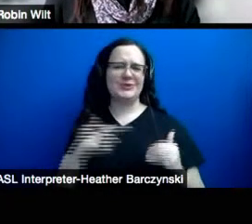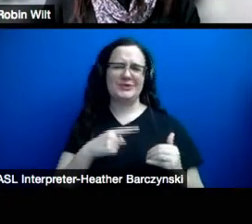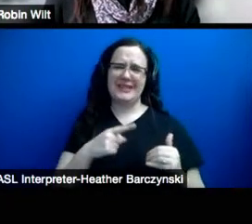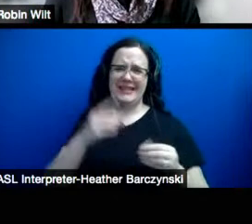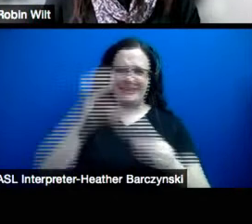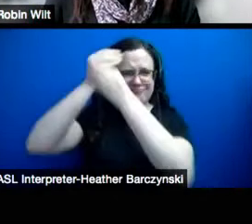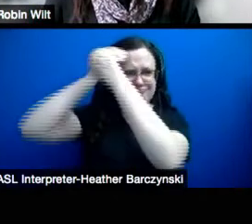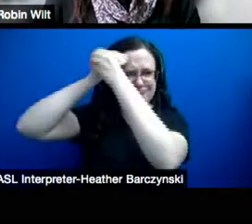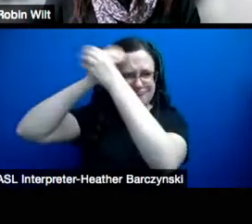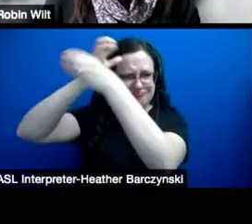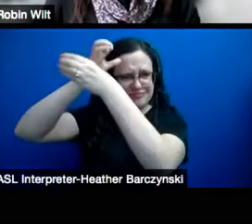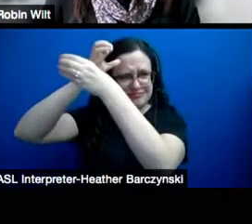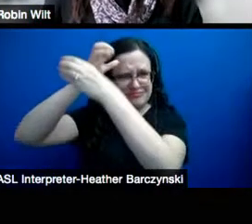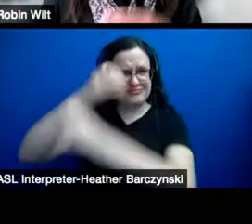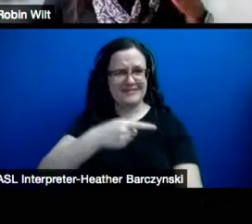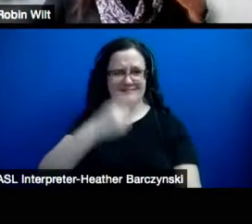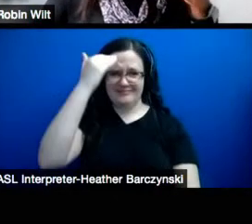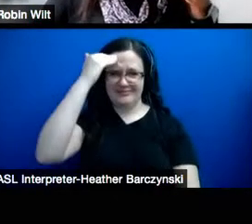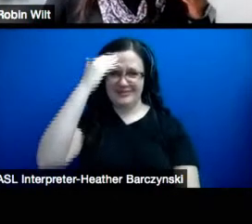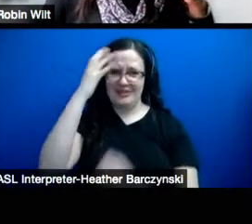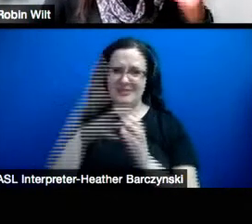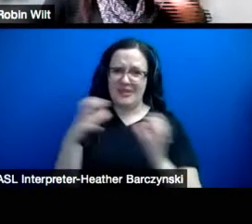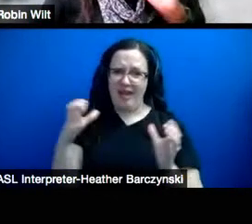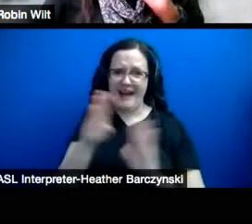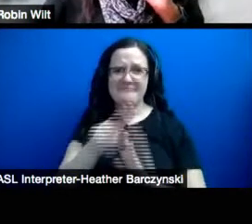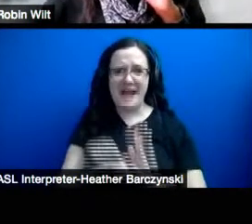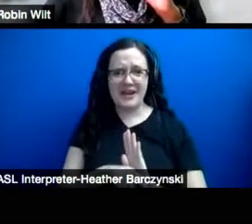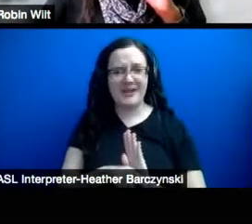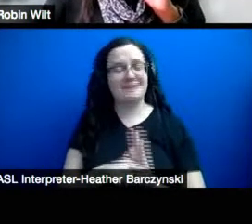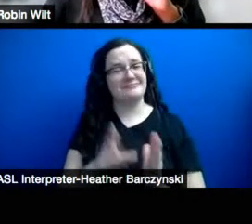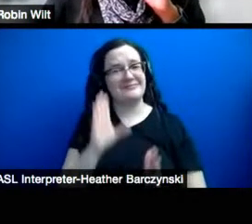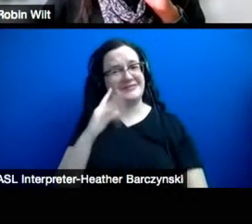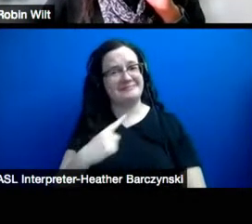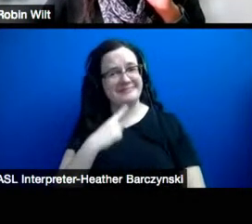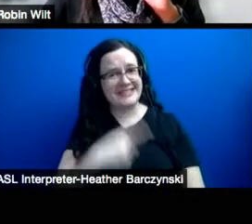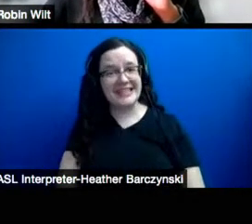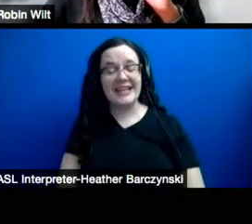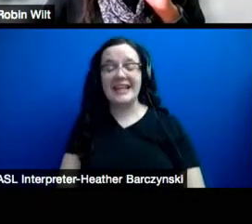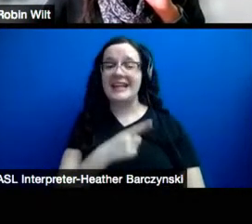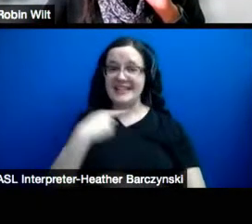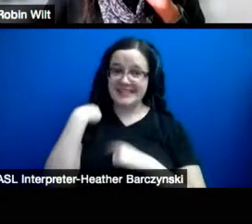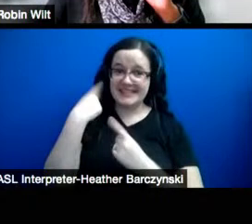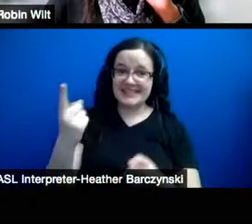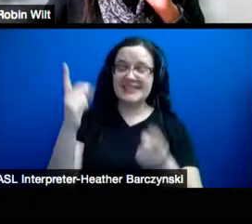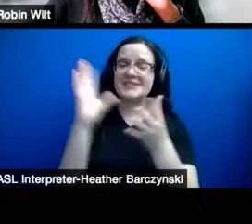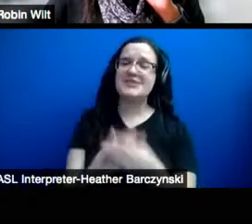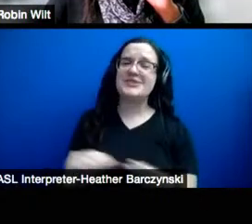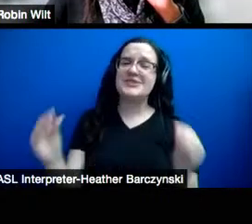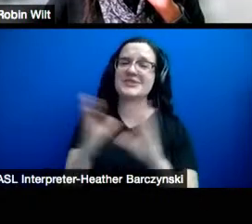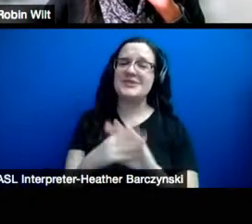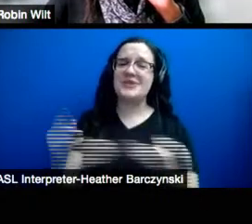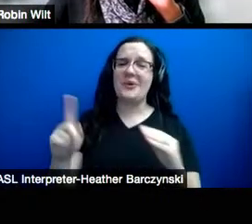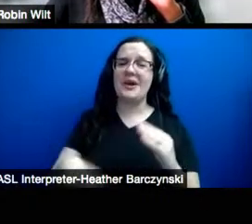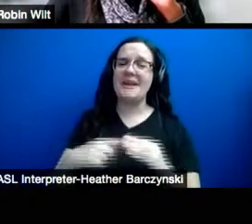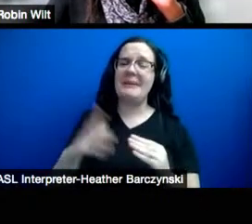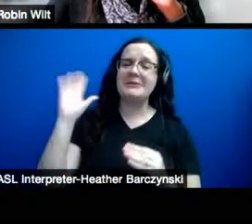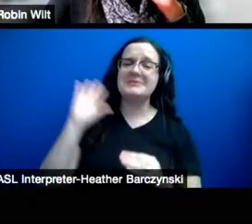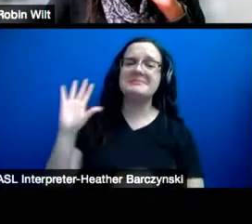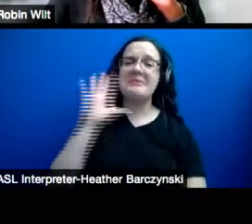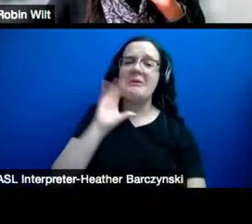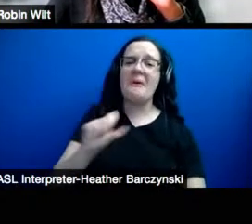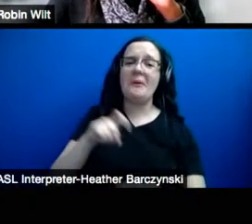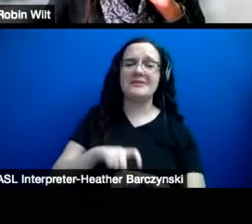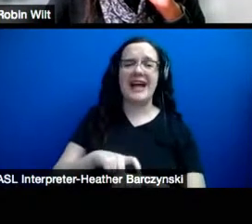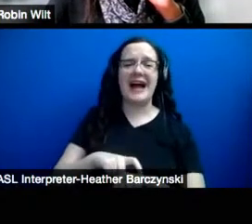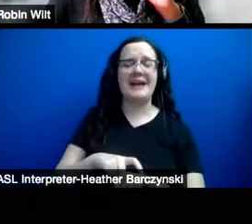and background that it will all be missed. He's been telling old stories of the old timers lately, so it's